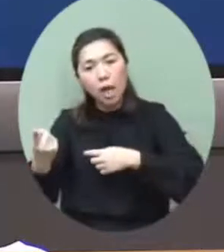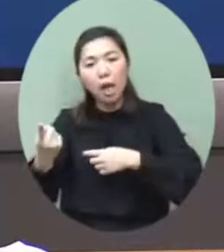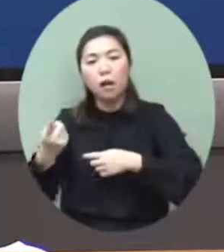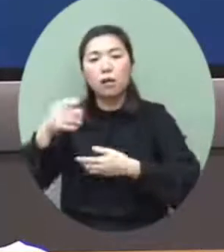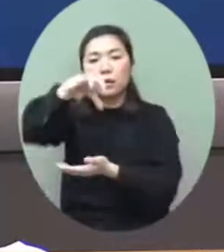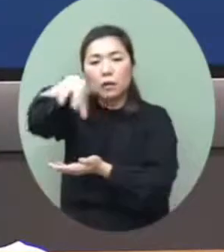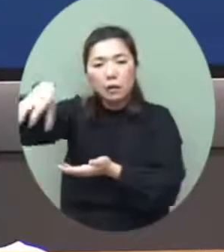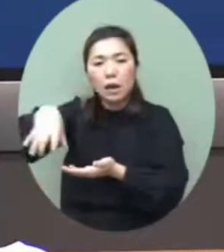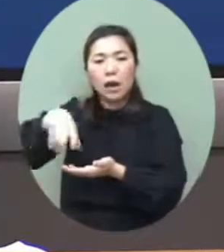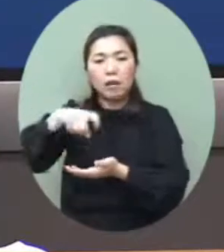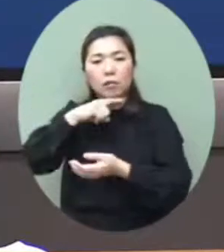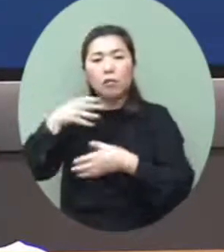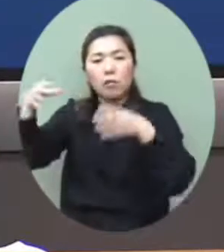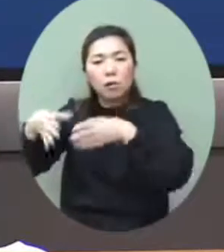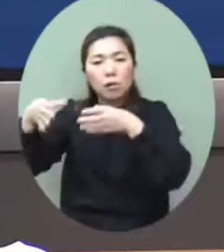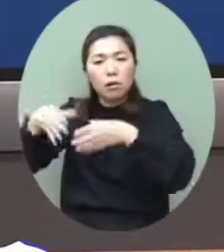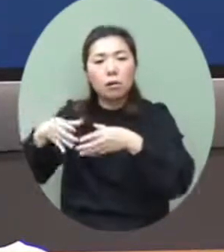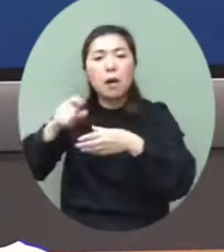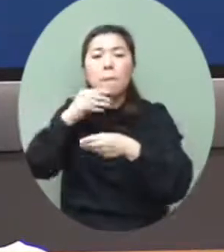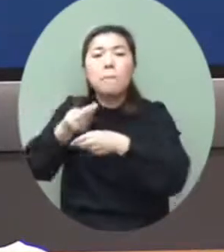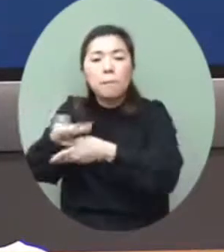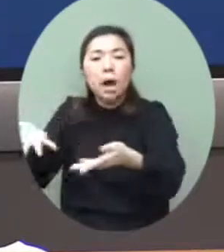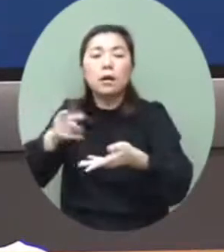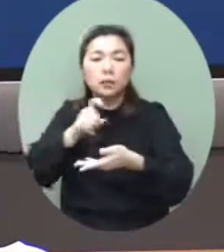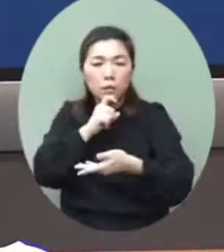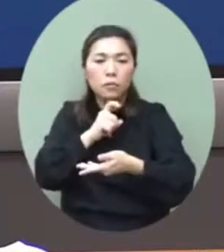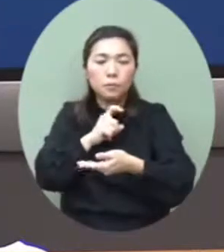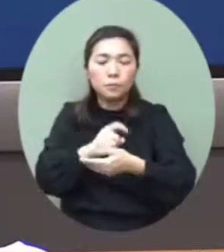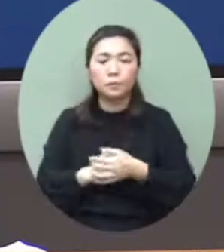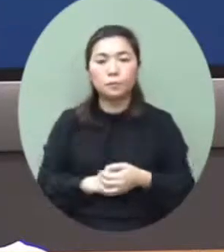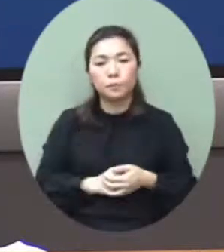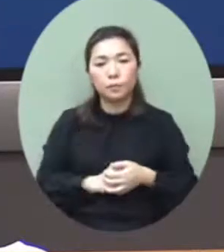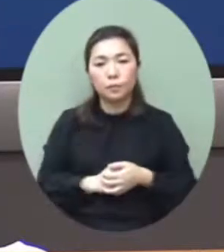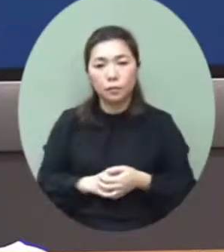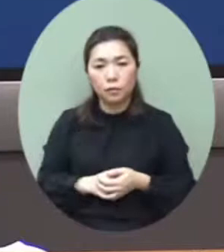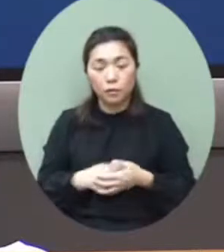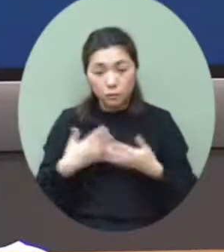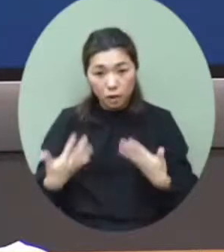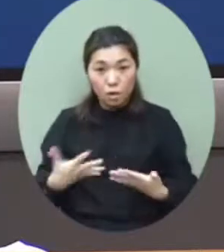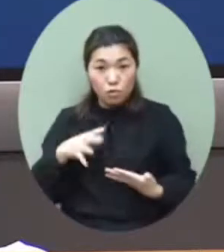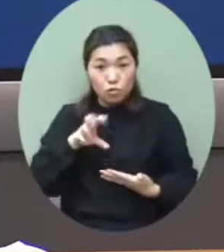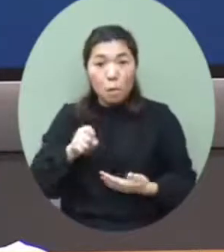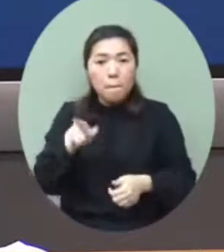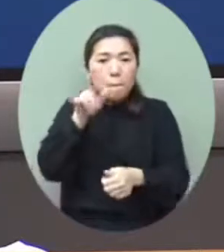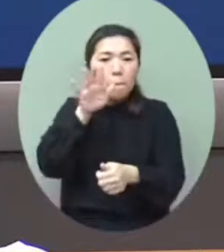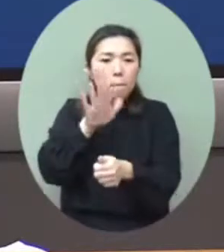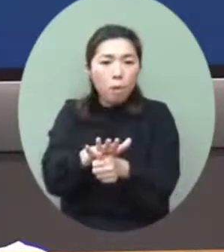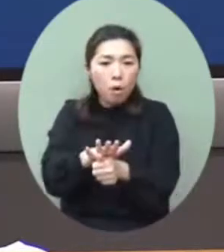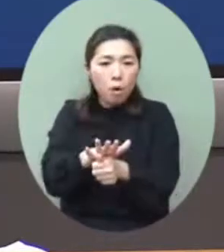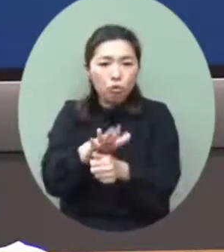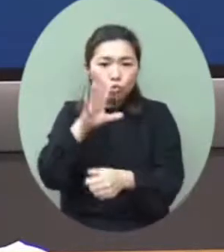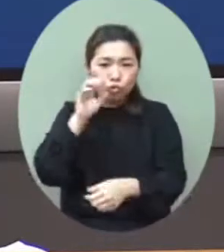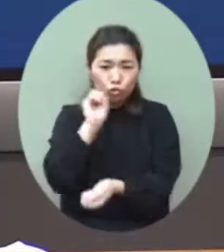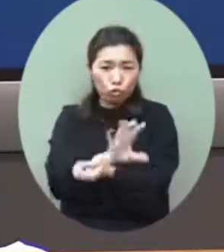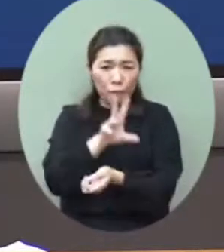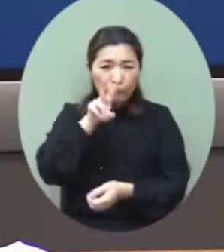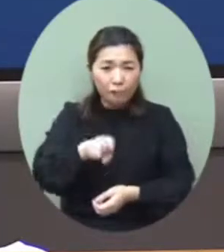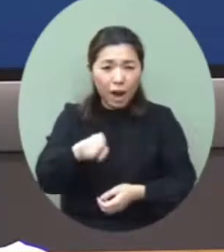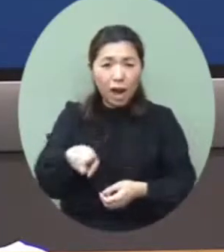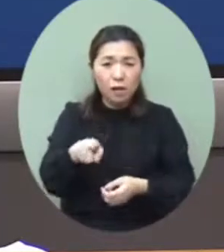cleansing workers, security guards, and to buildings with high viral